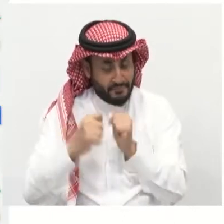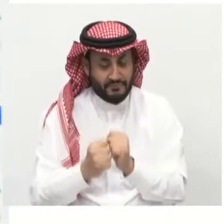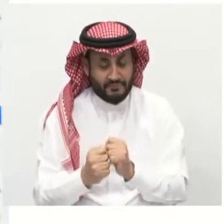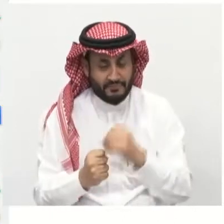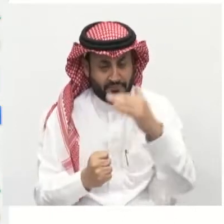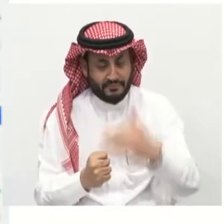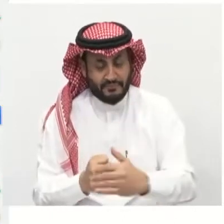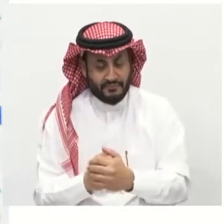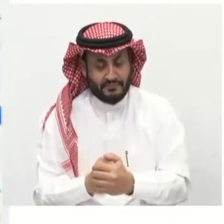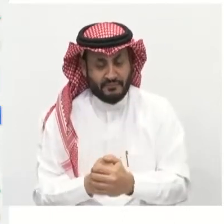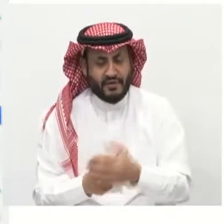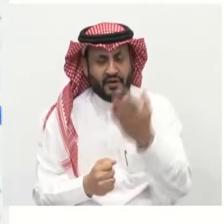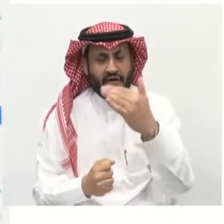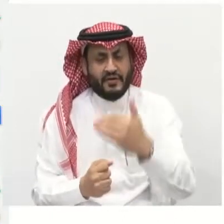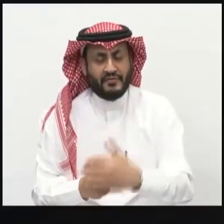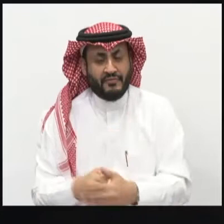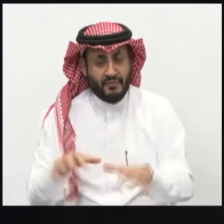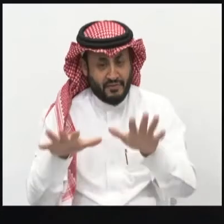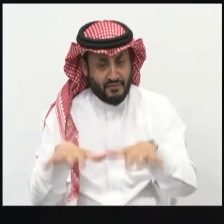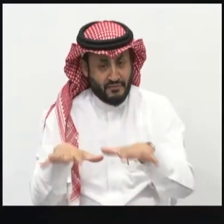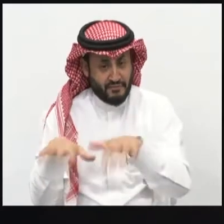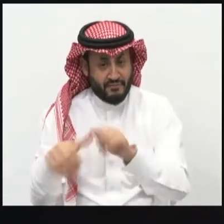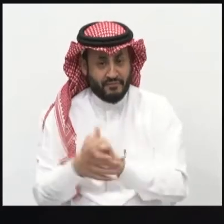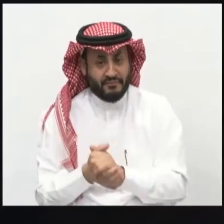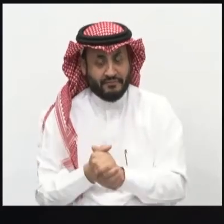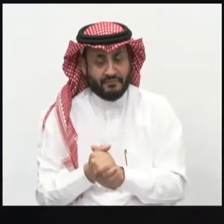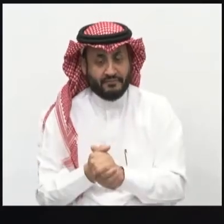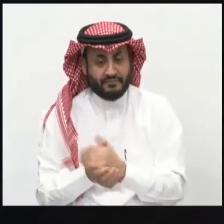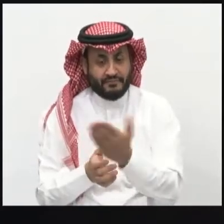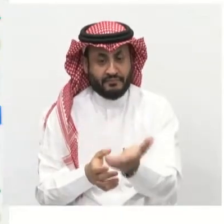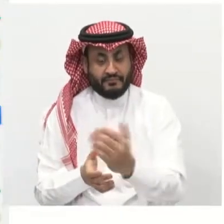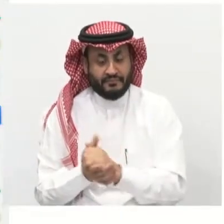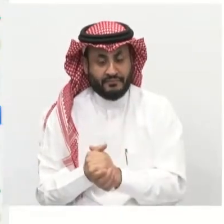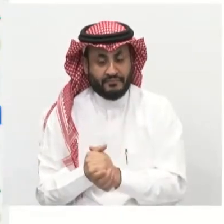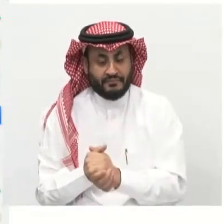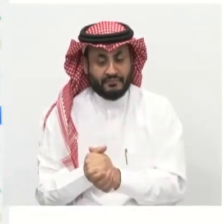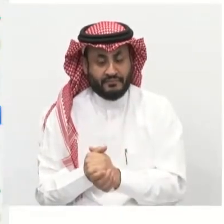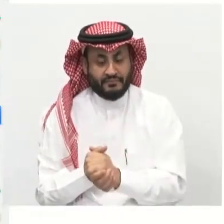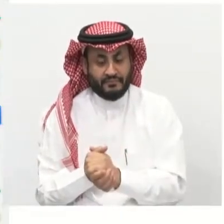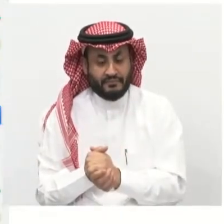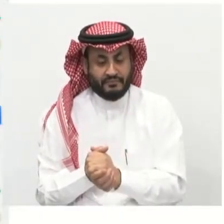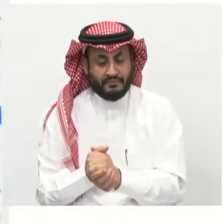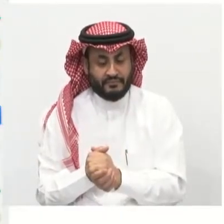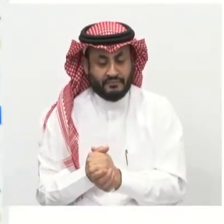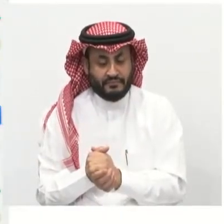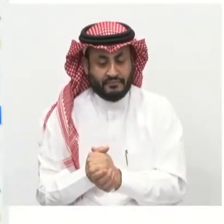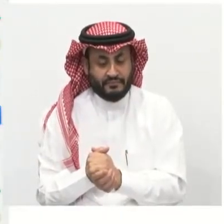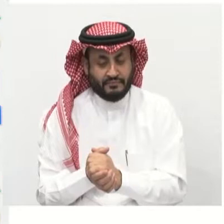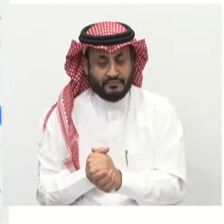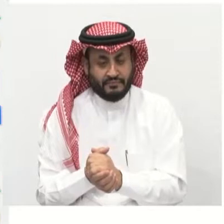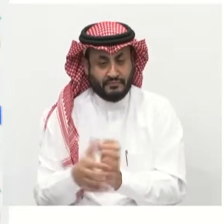So let's count by tens. Are you ready? Okay, so let's begin. So here we have